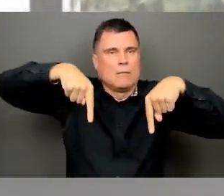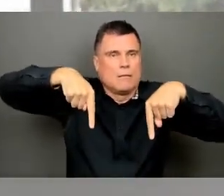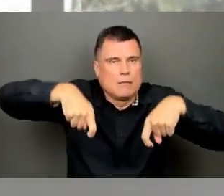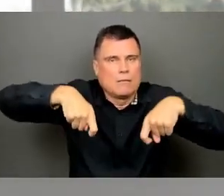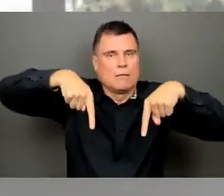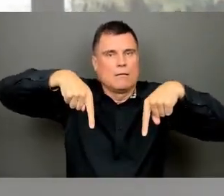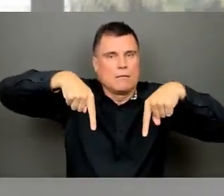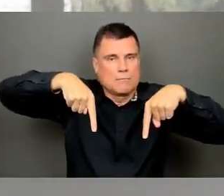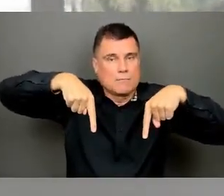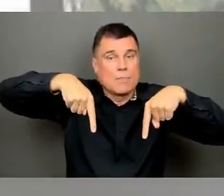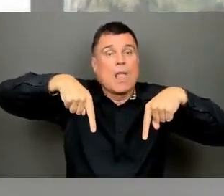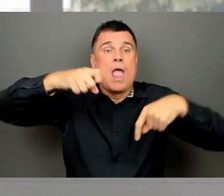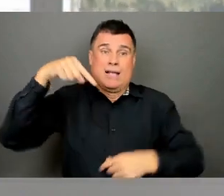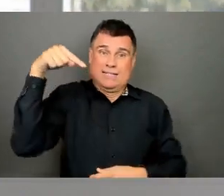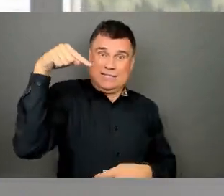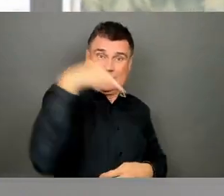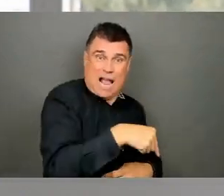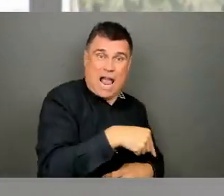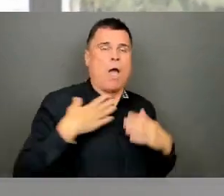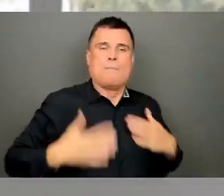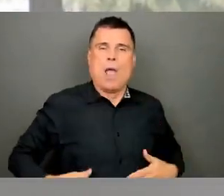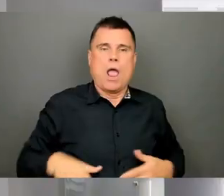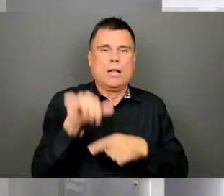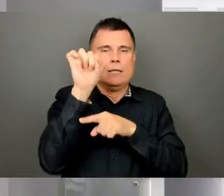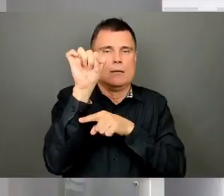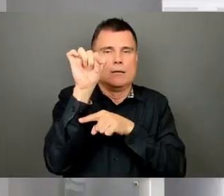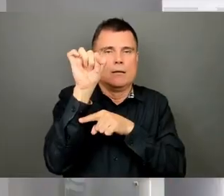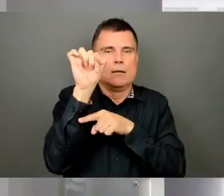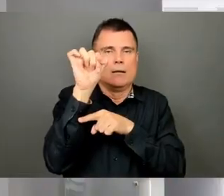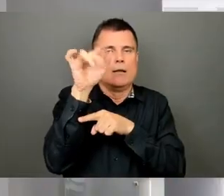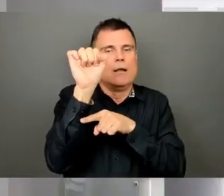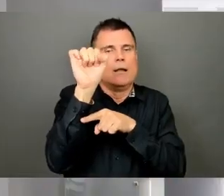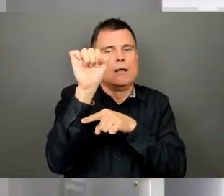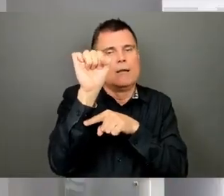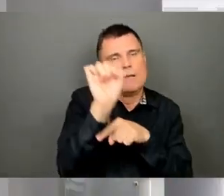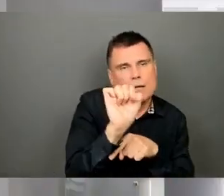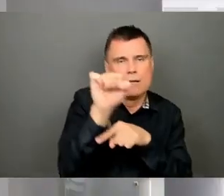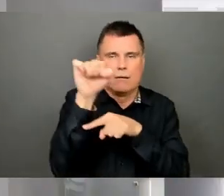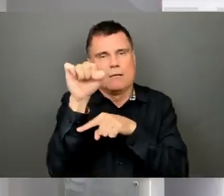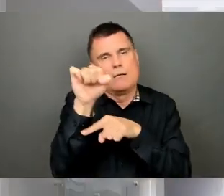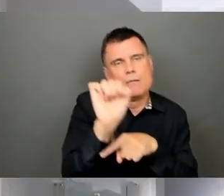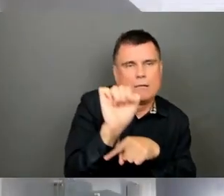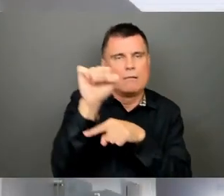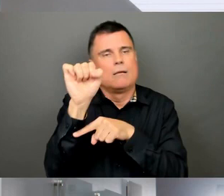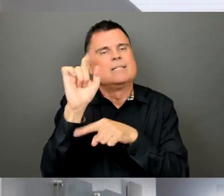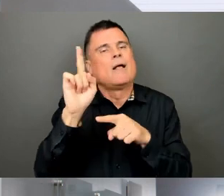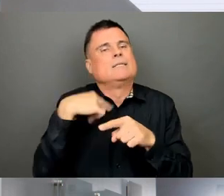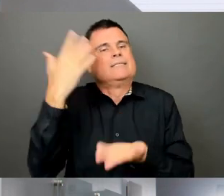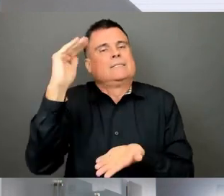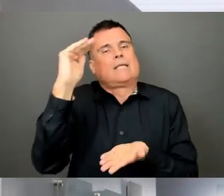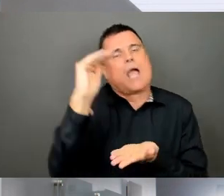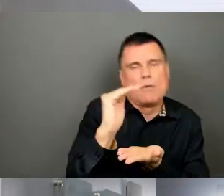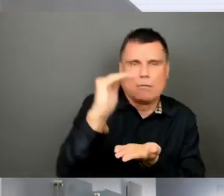doing the down groove, you would move your body down, kind of roll your body down. So we'll roll it one